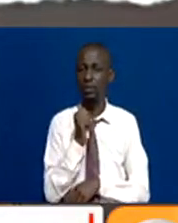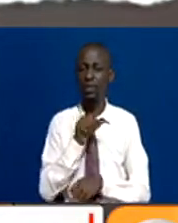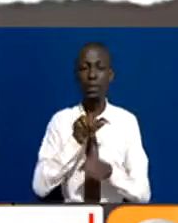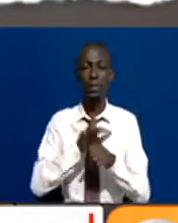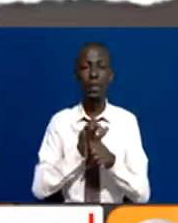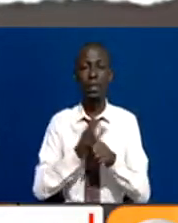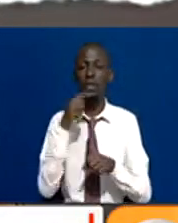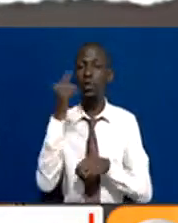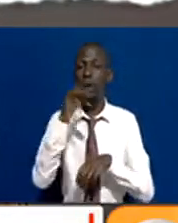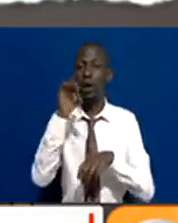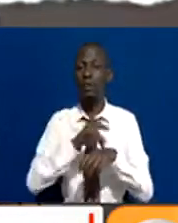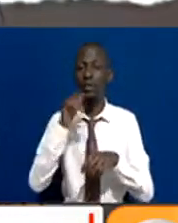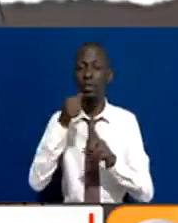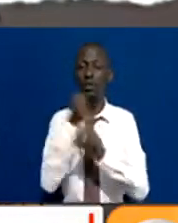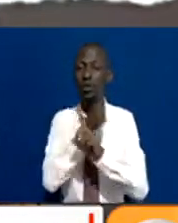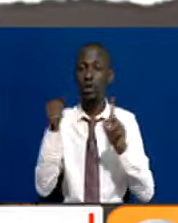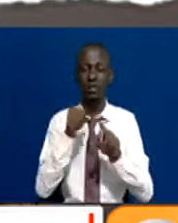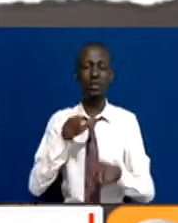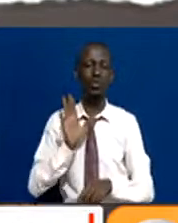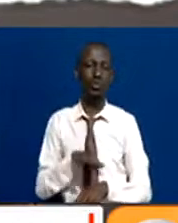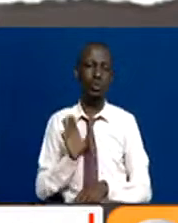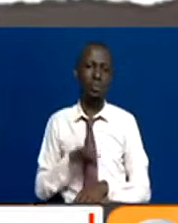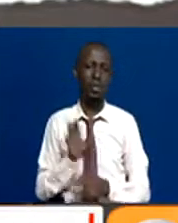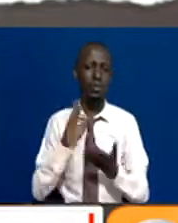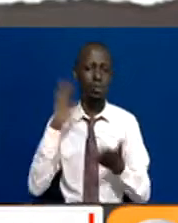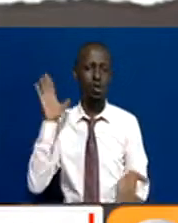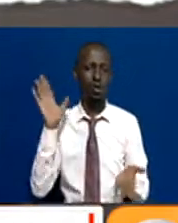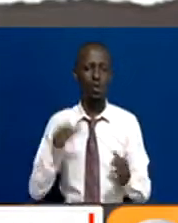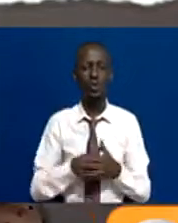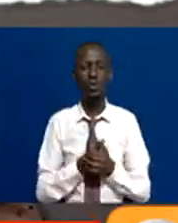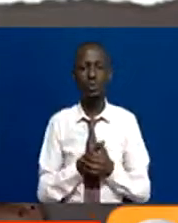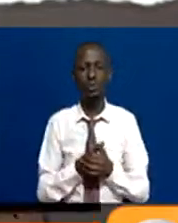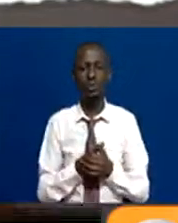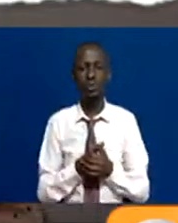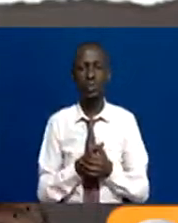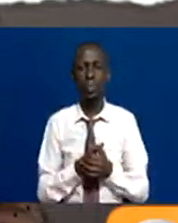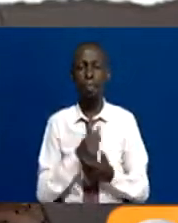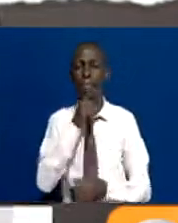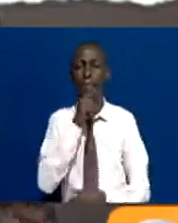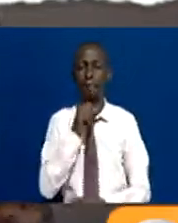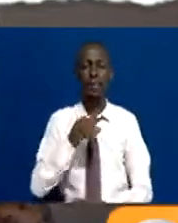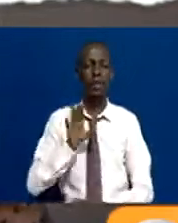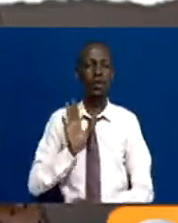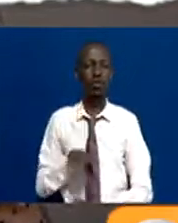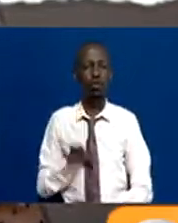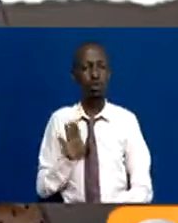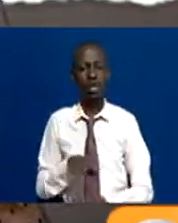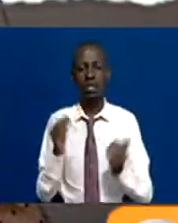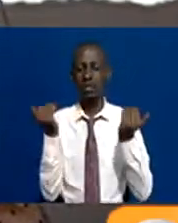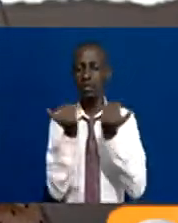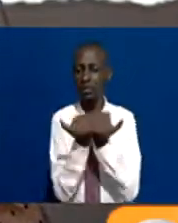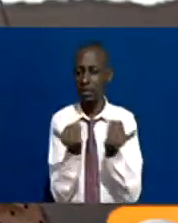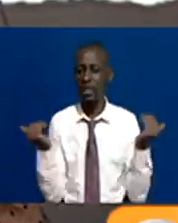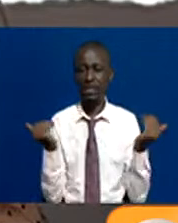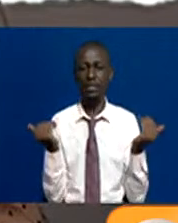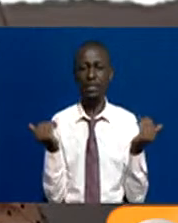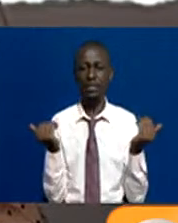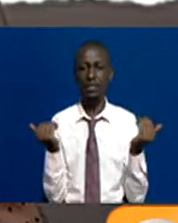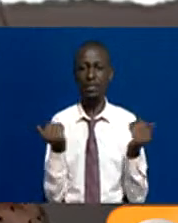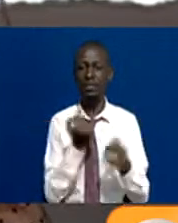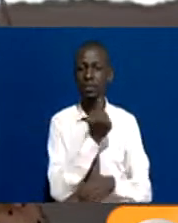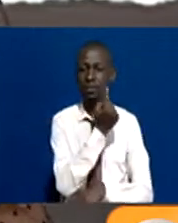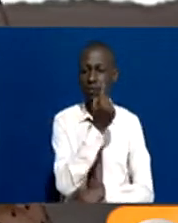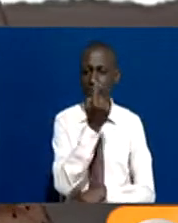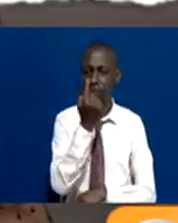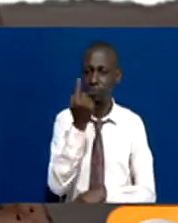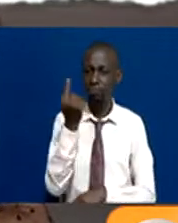victims are women, yeah? And, you know, whether it's a male, a female, child, everyone is